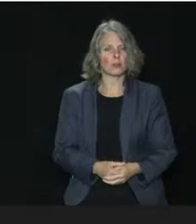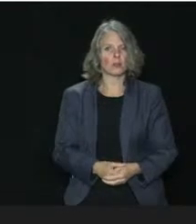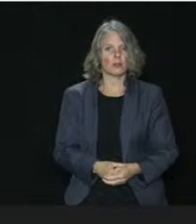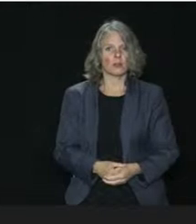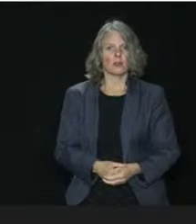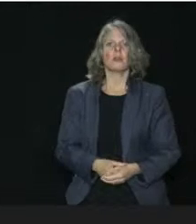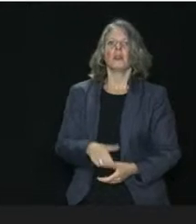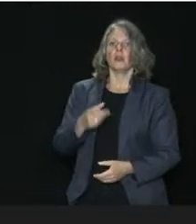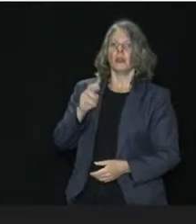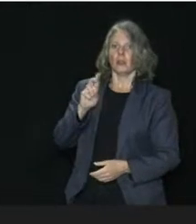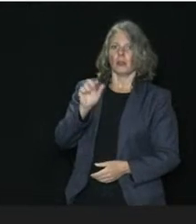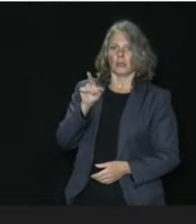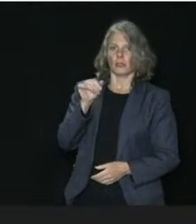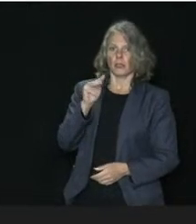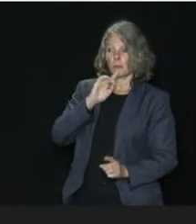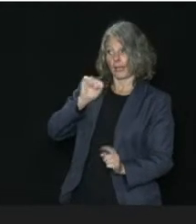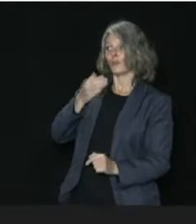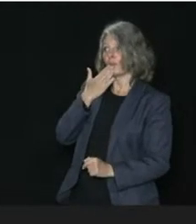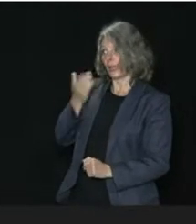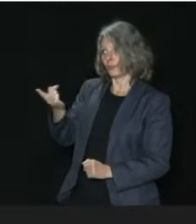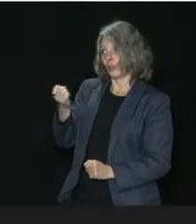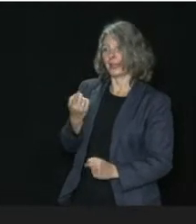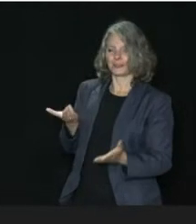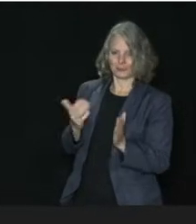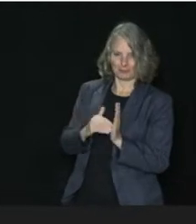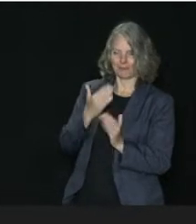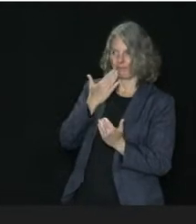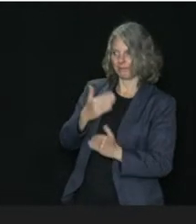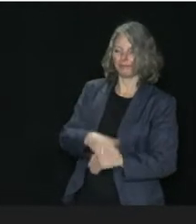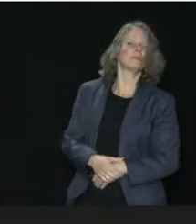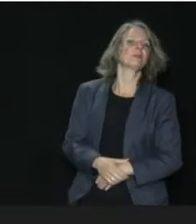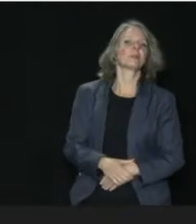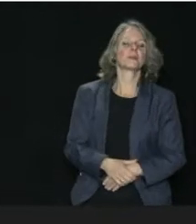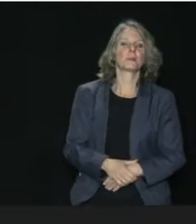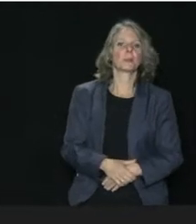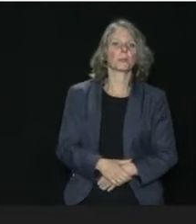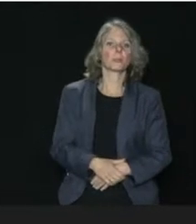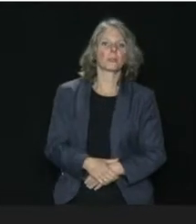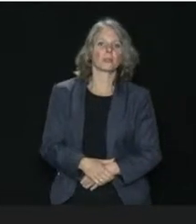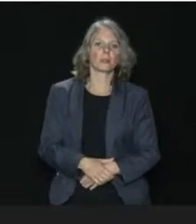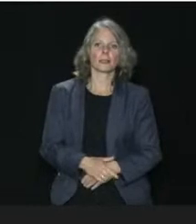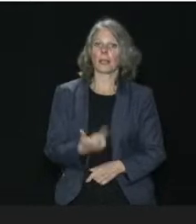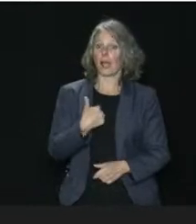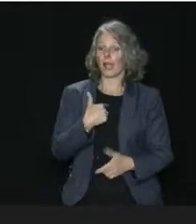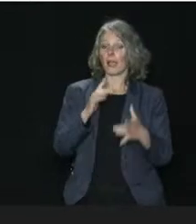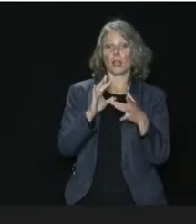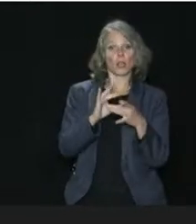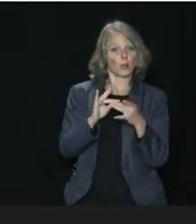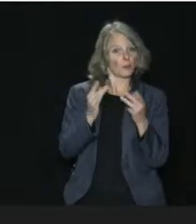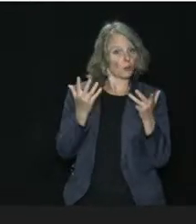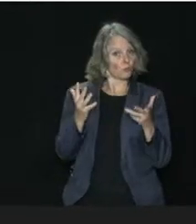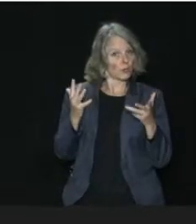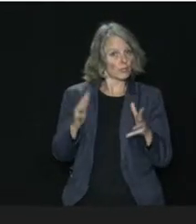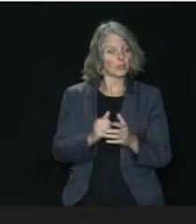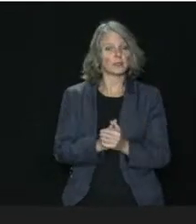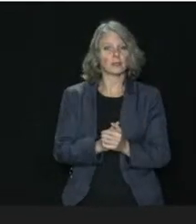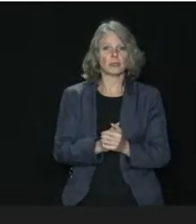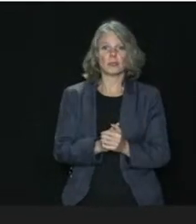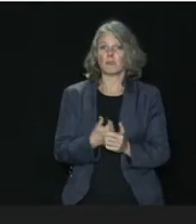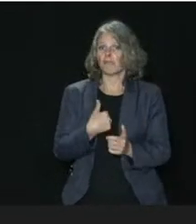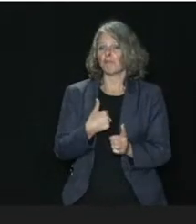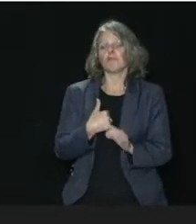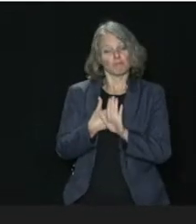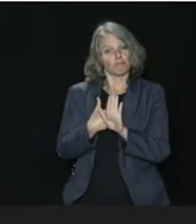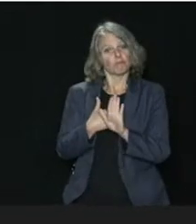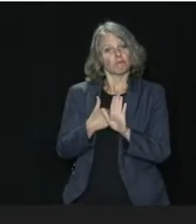So thank you for the question again. As I said, that, you know, it's, I can